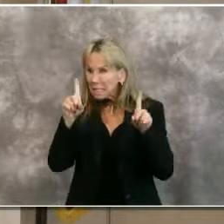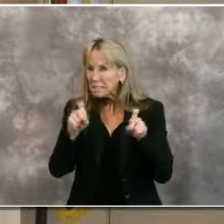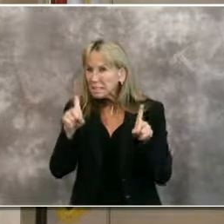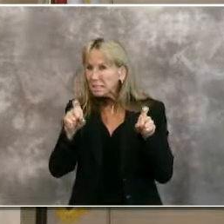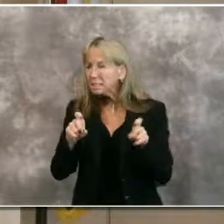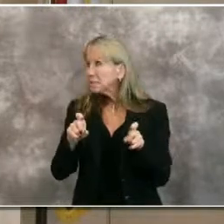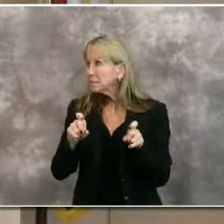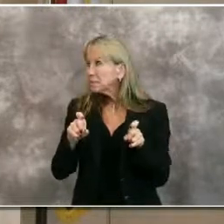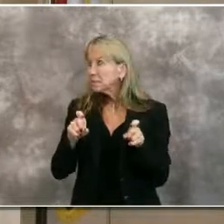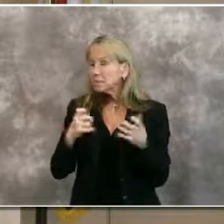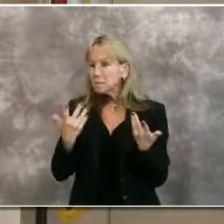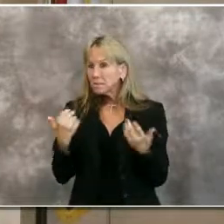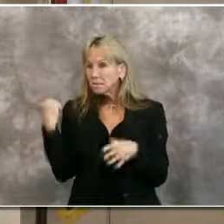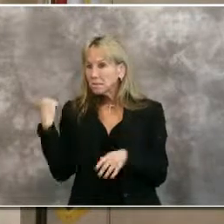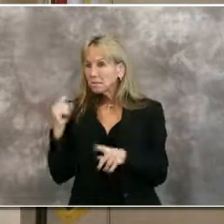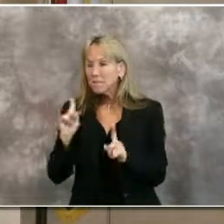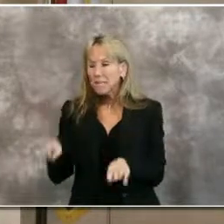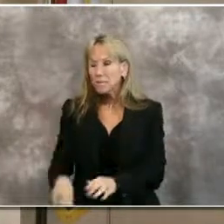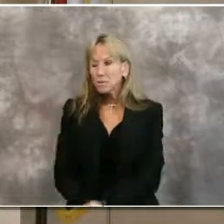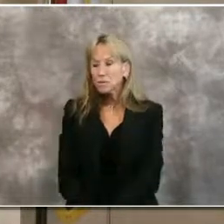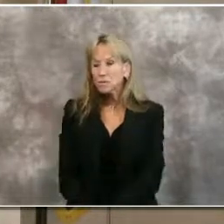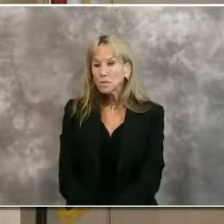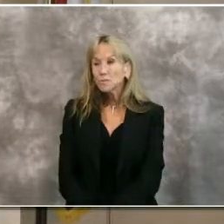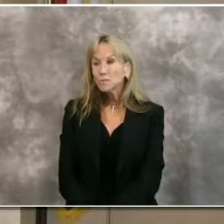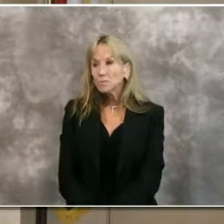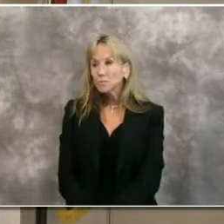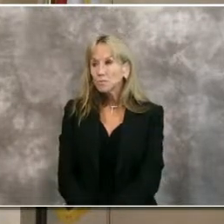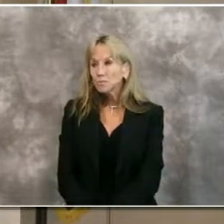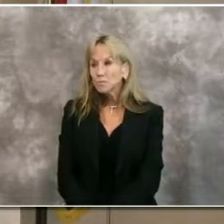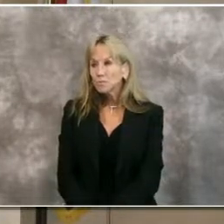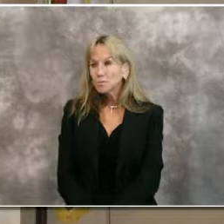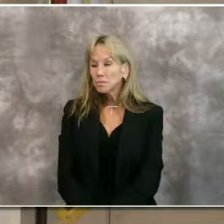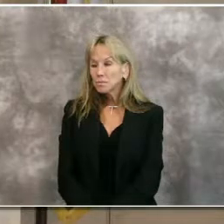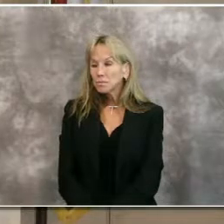labs here in San Diego. Dr. McDonald will speak to that.